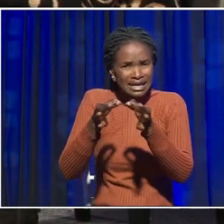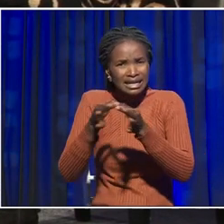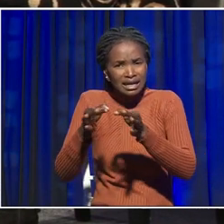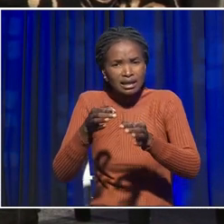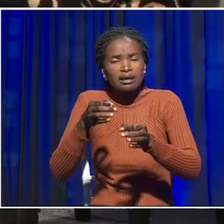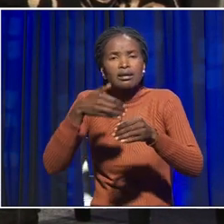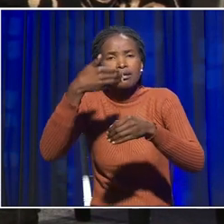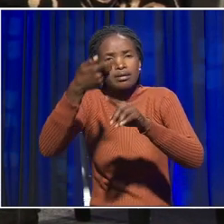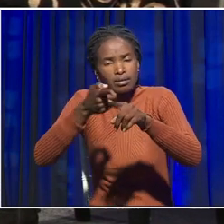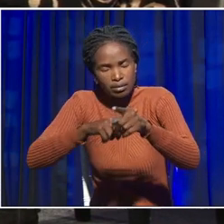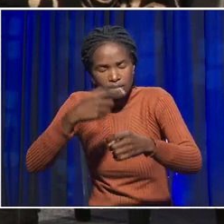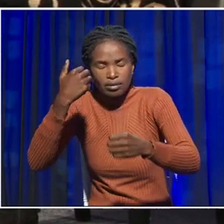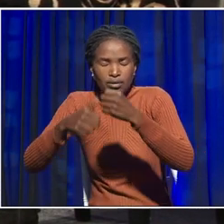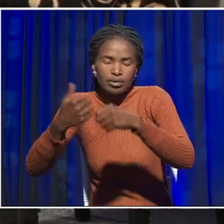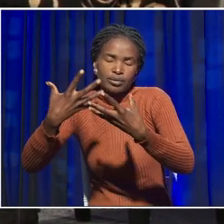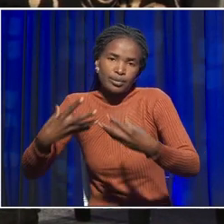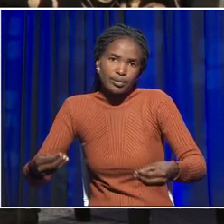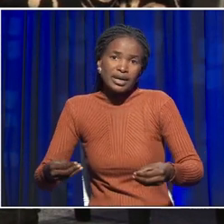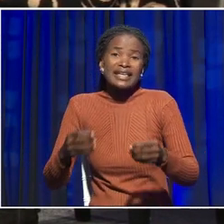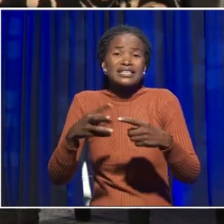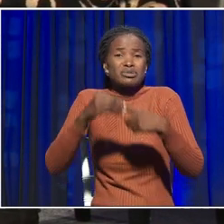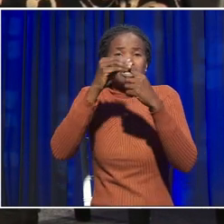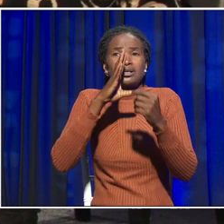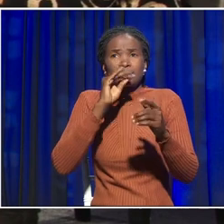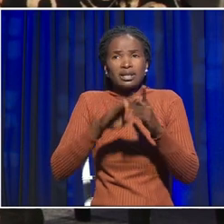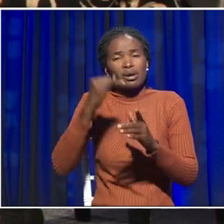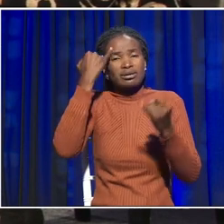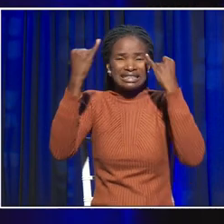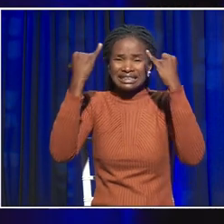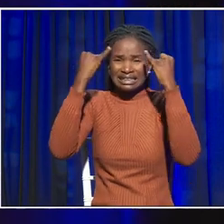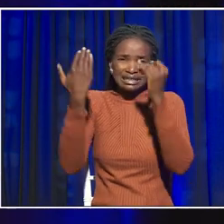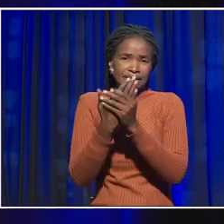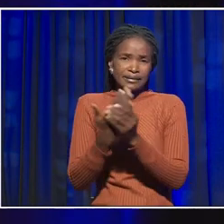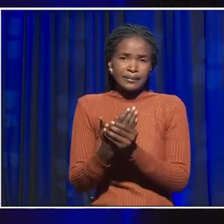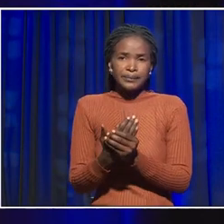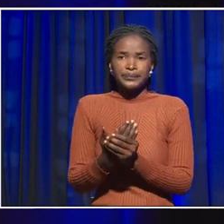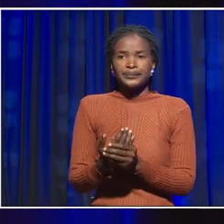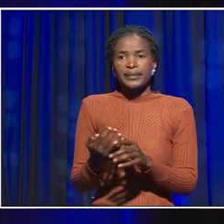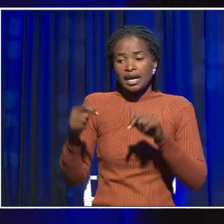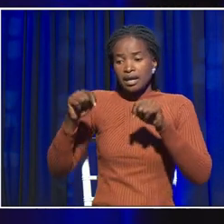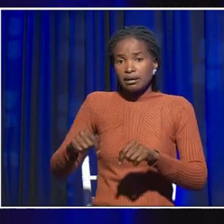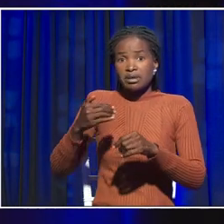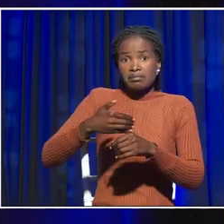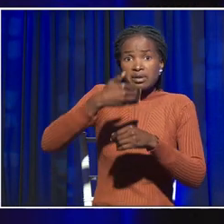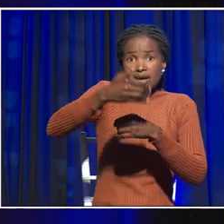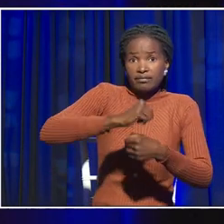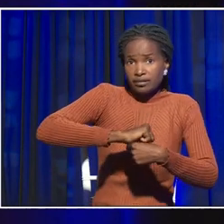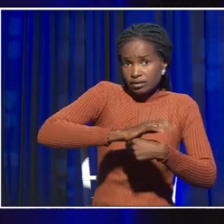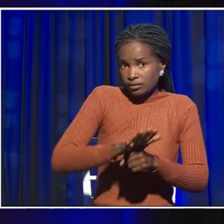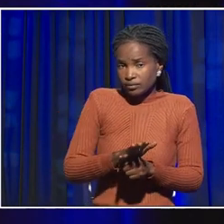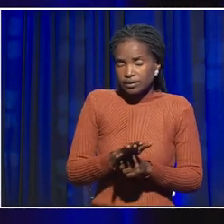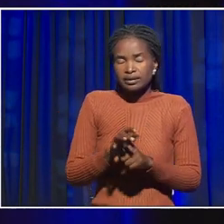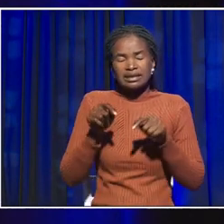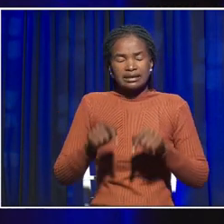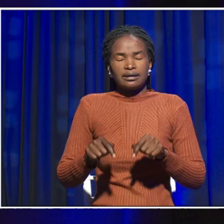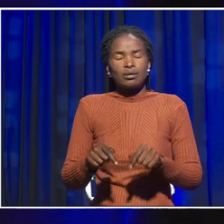especially when it talks to creativity. Yeah, I think in this post-COVID time at the